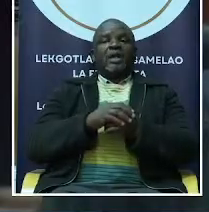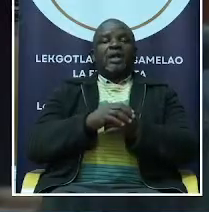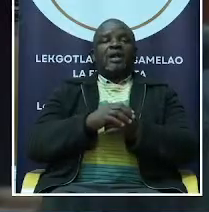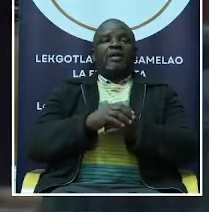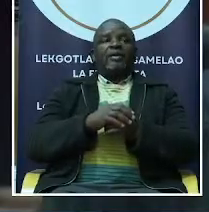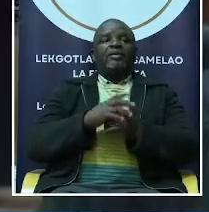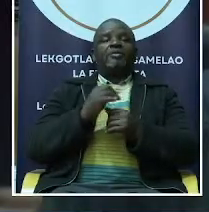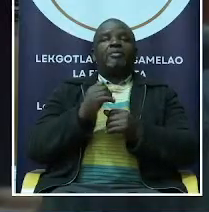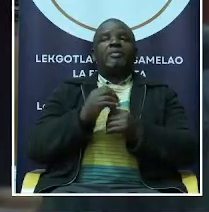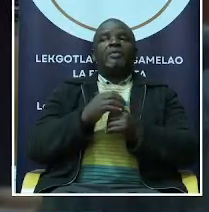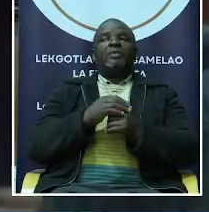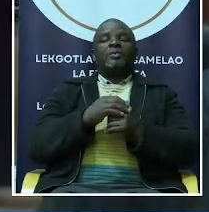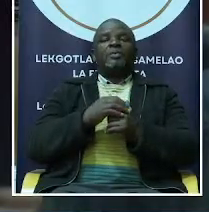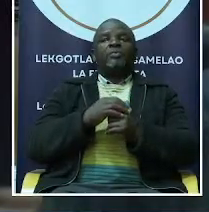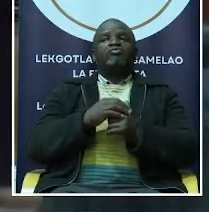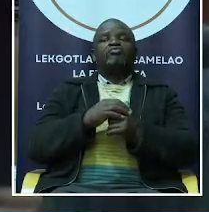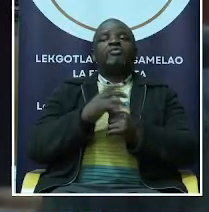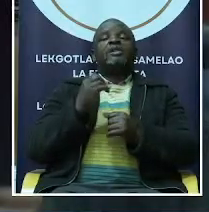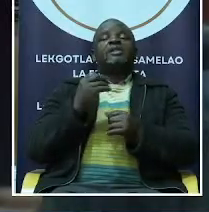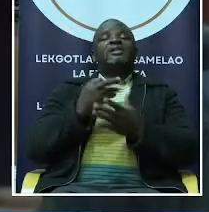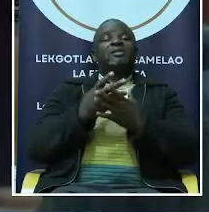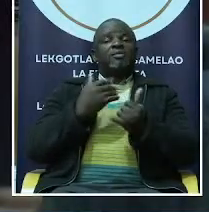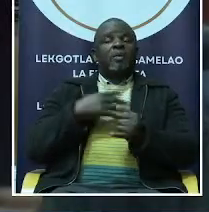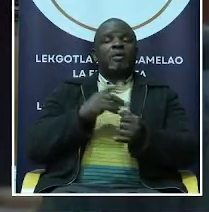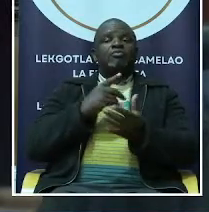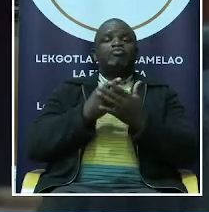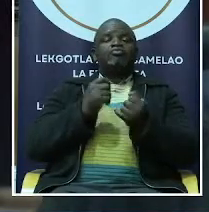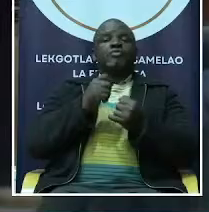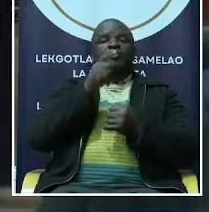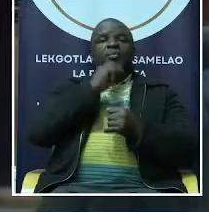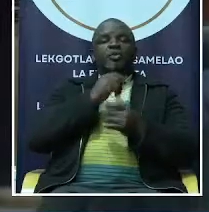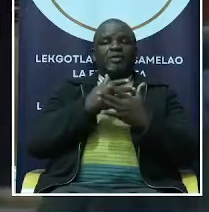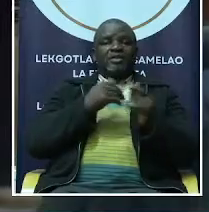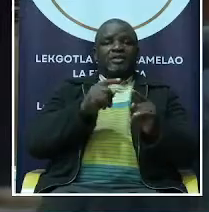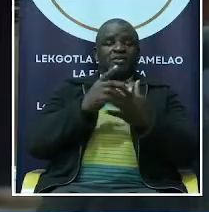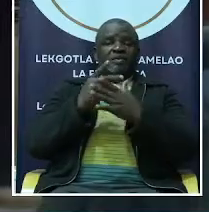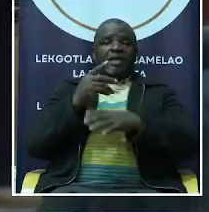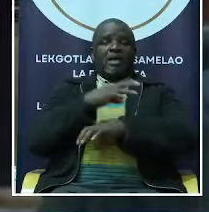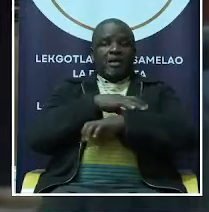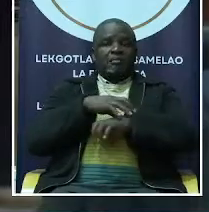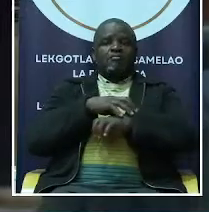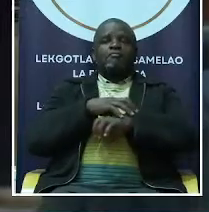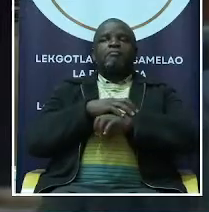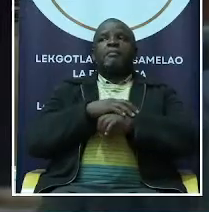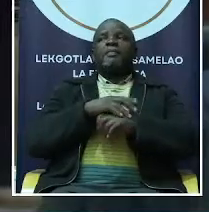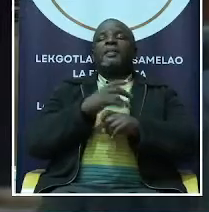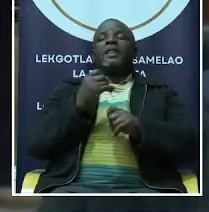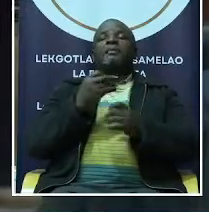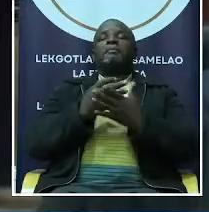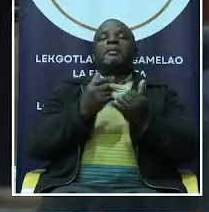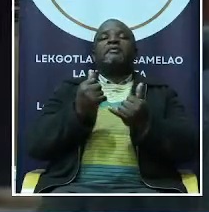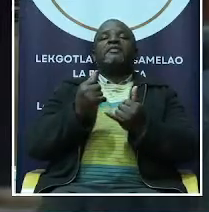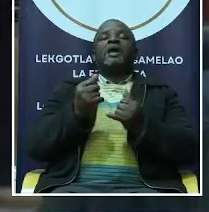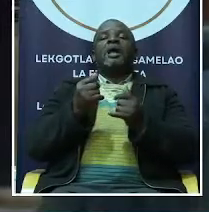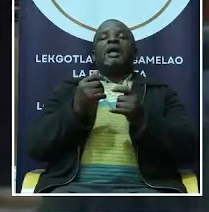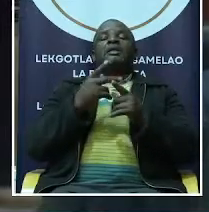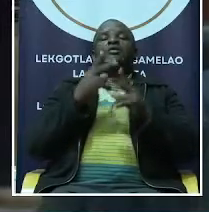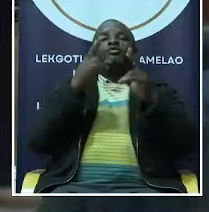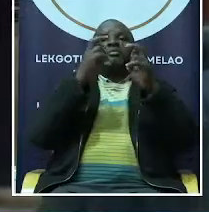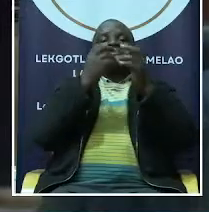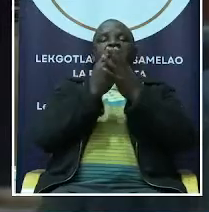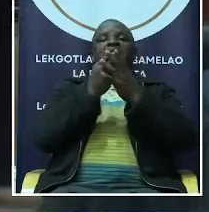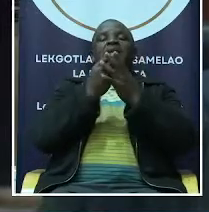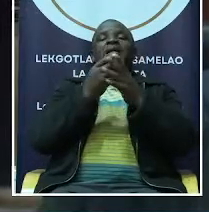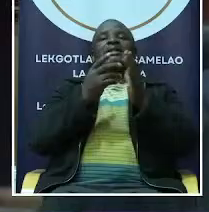to really capitalize on agriculture, you need to, from a skills level,